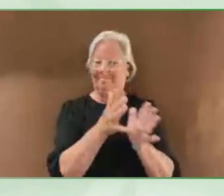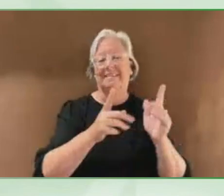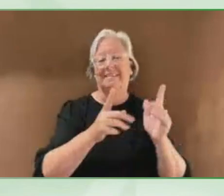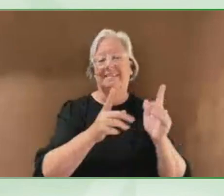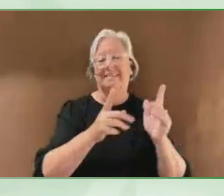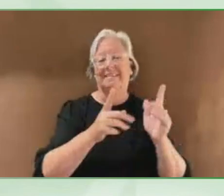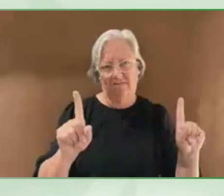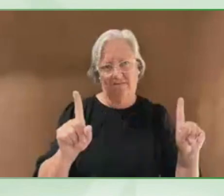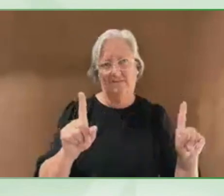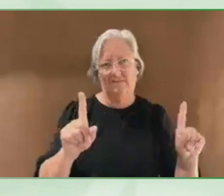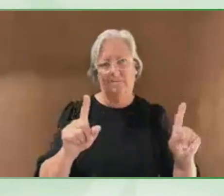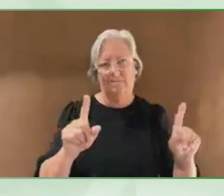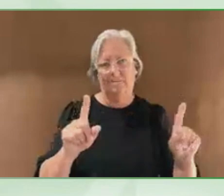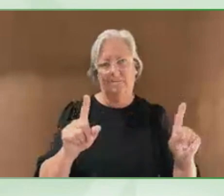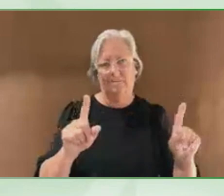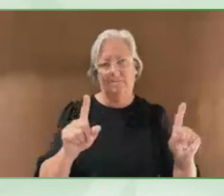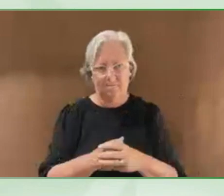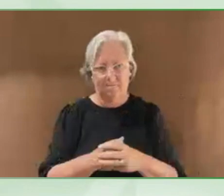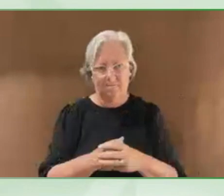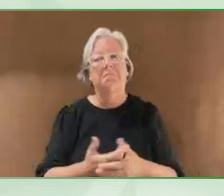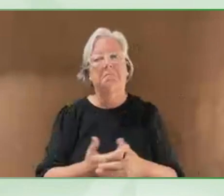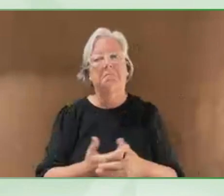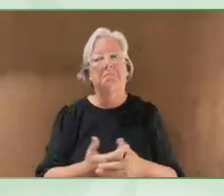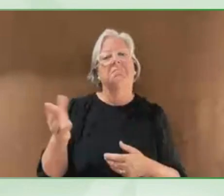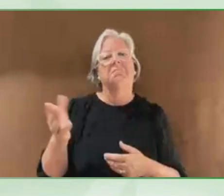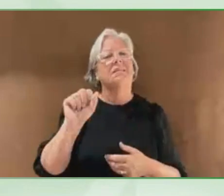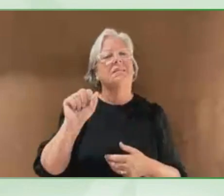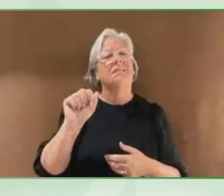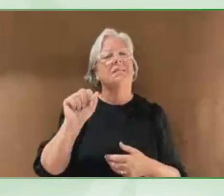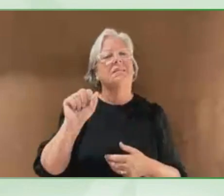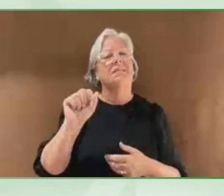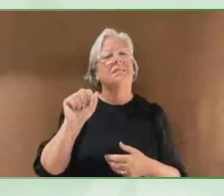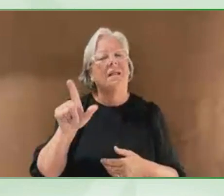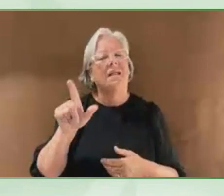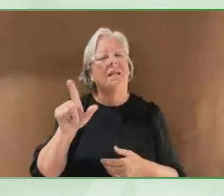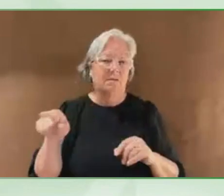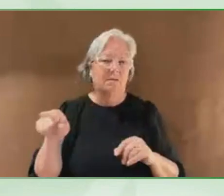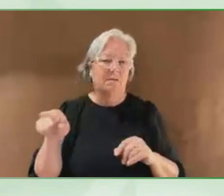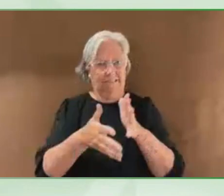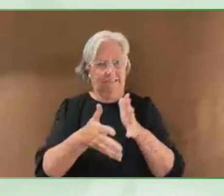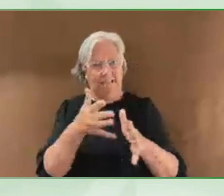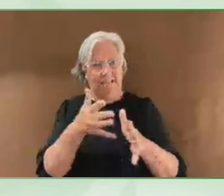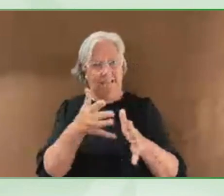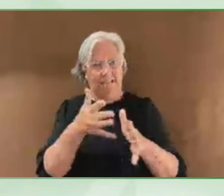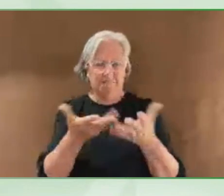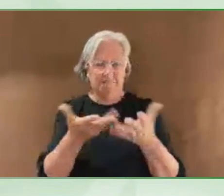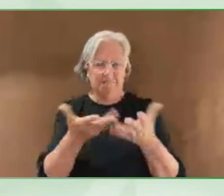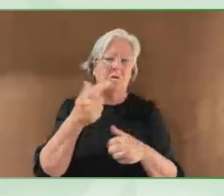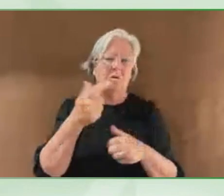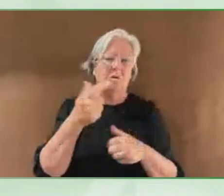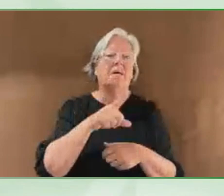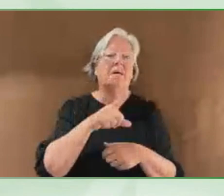from American Sign Language. Sign language is used mainly by people who are deaf or have hearing impairments,